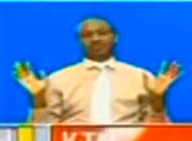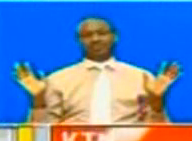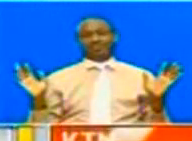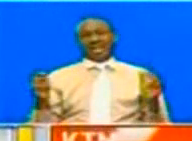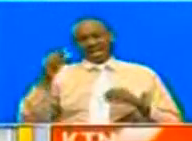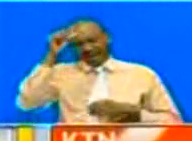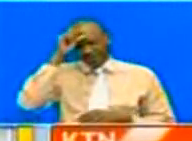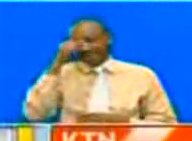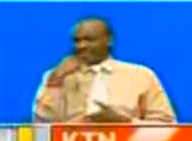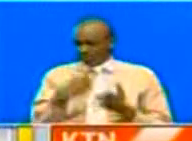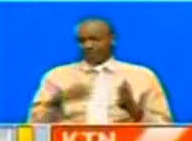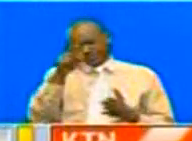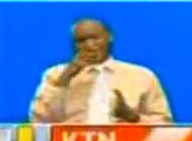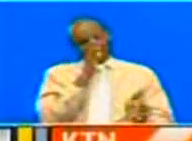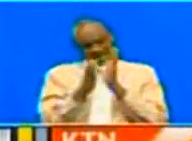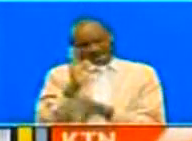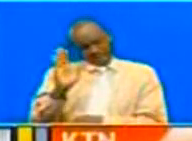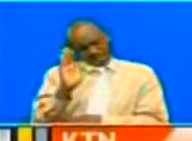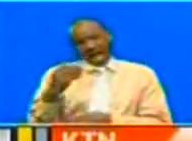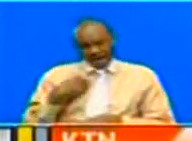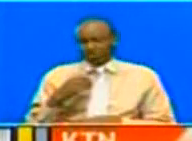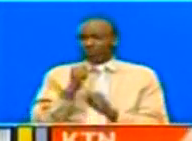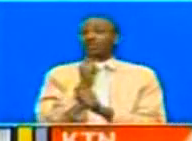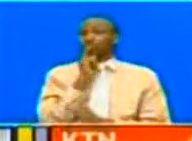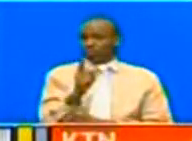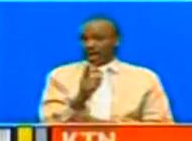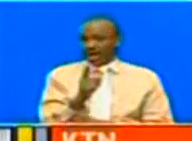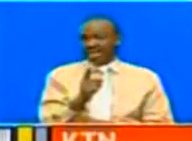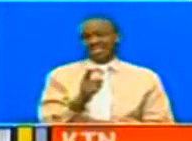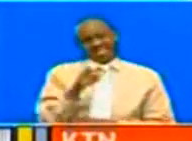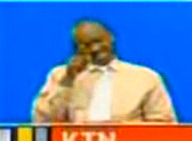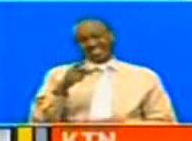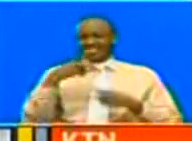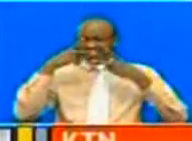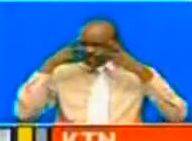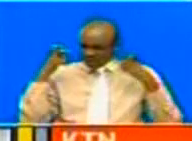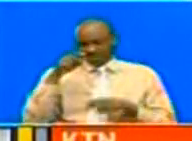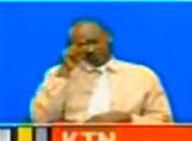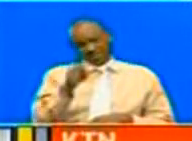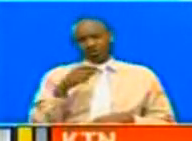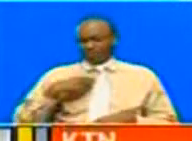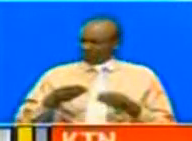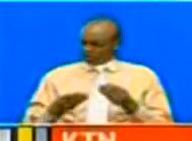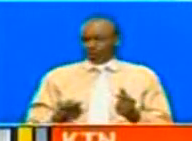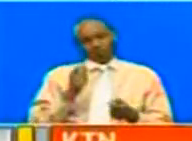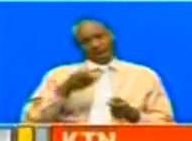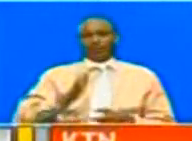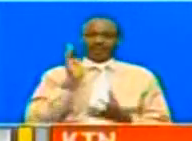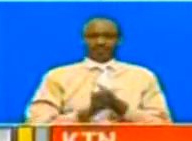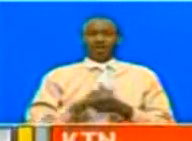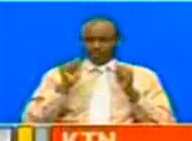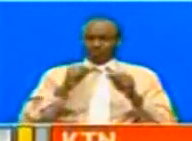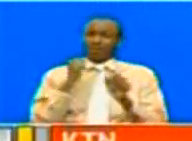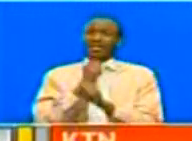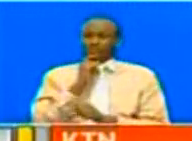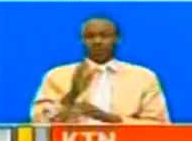Serikali imesema imeweka mikakati kabambe kuhakikisha kuwa jinamizi la ugaidi nchini linakabiliwa ipasavyo ili